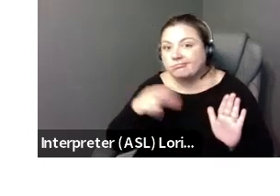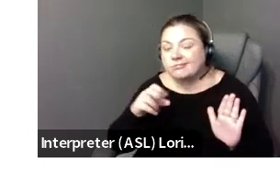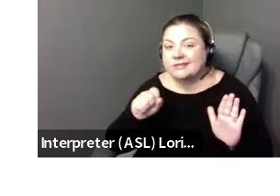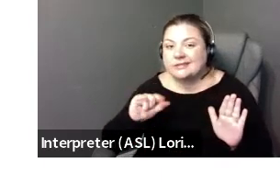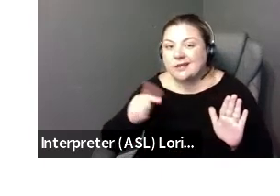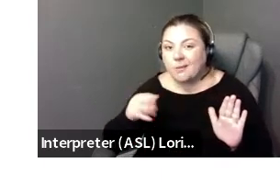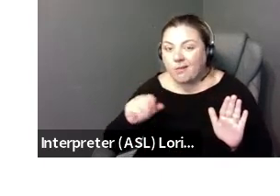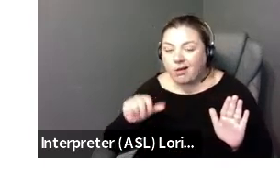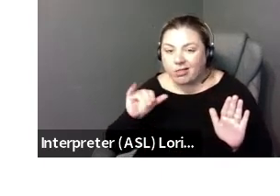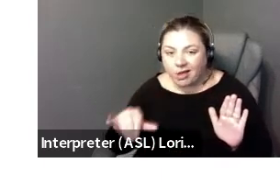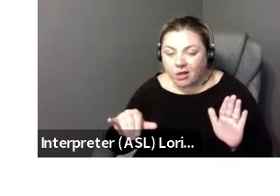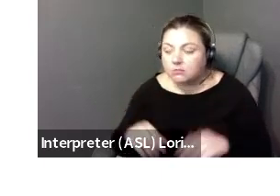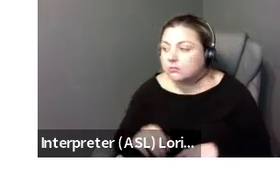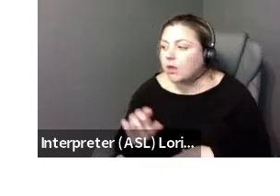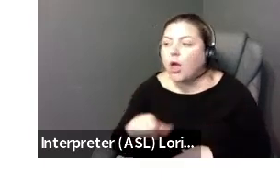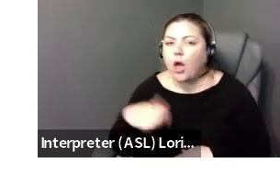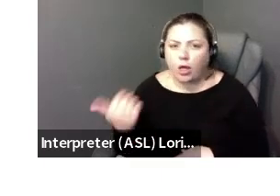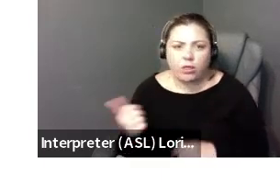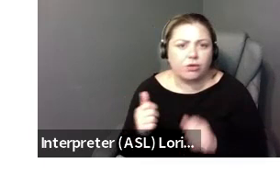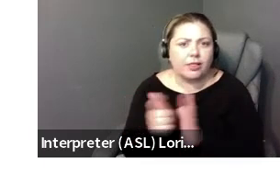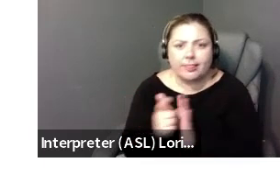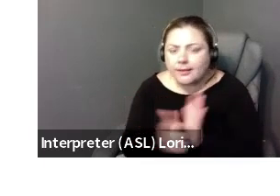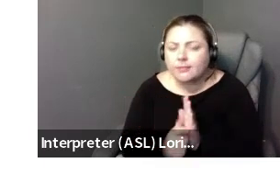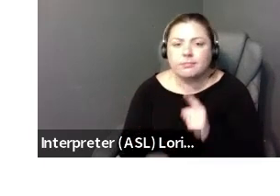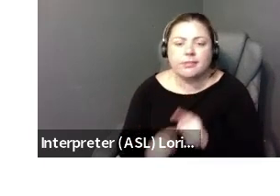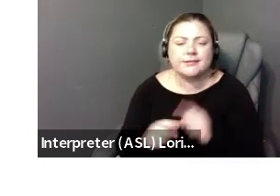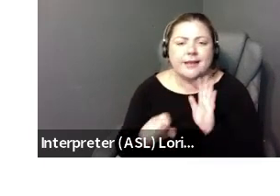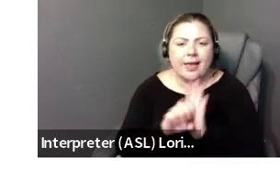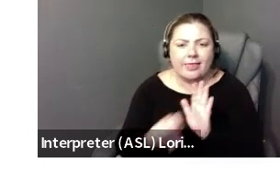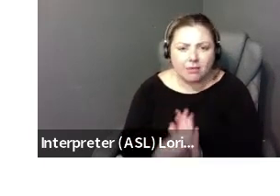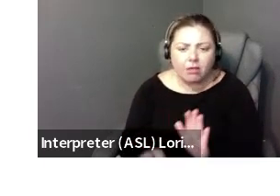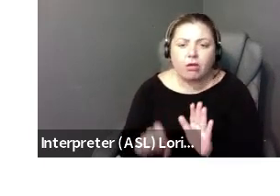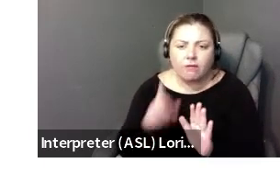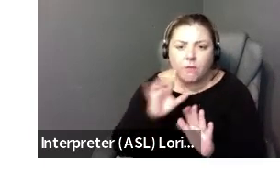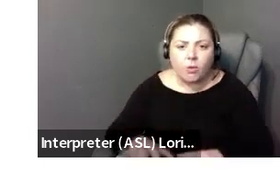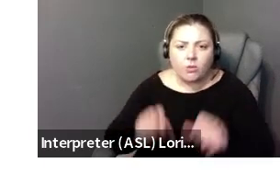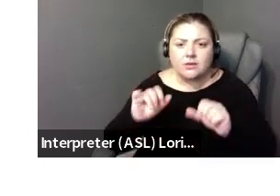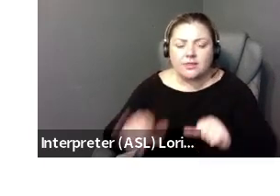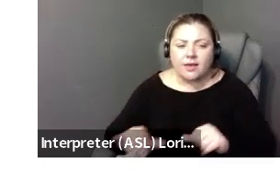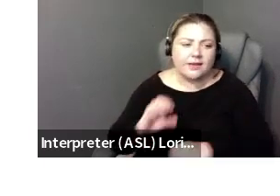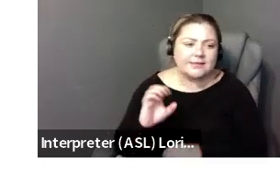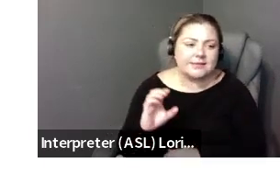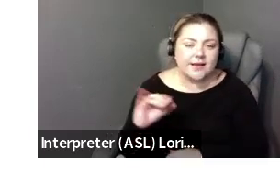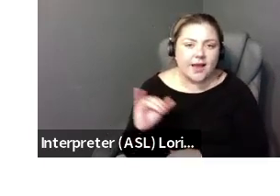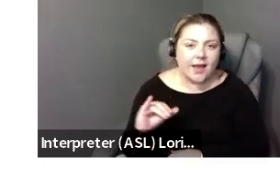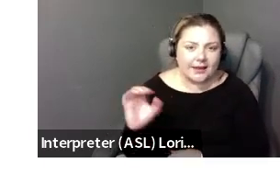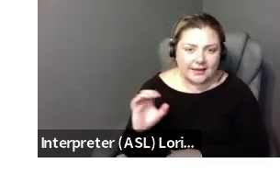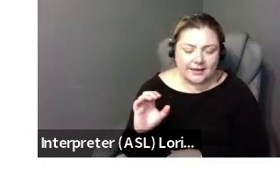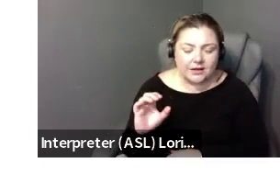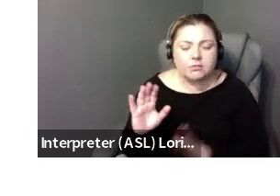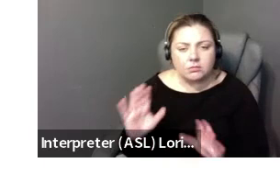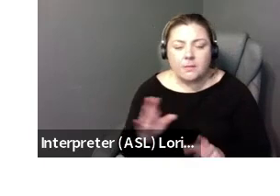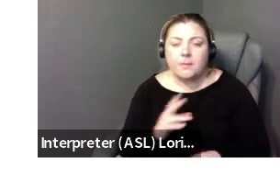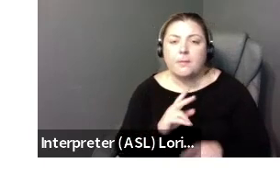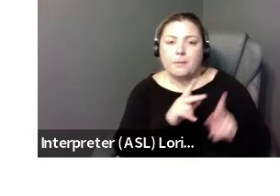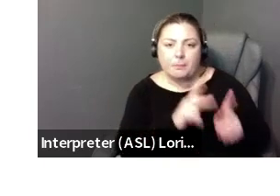any other detail that comes down to the legality and ethicalness of operating a CIE from a participant or a person, patient, client